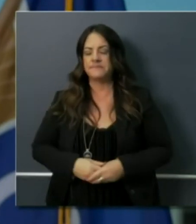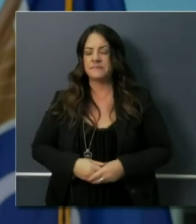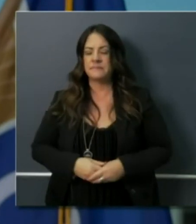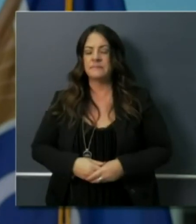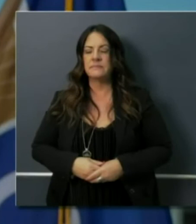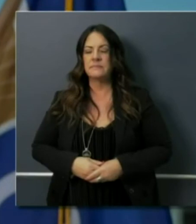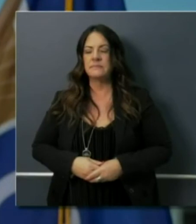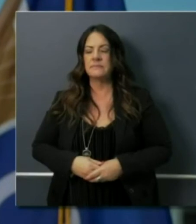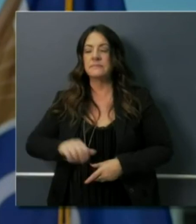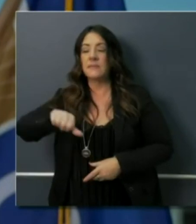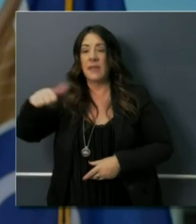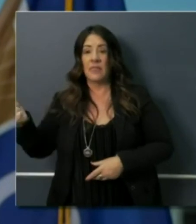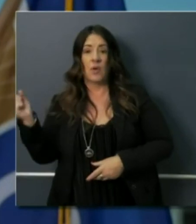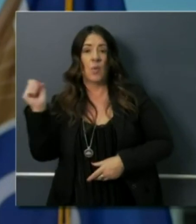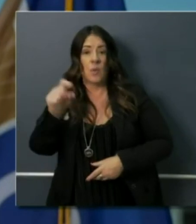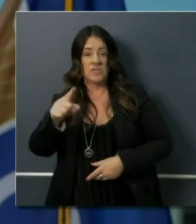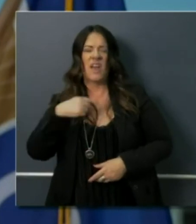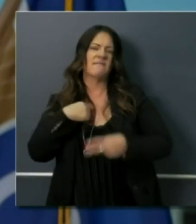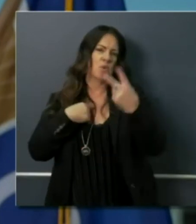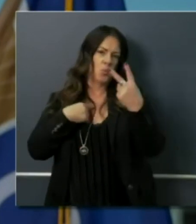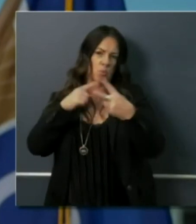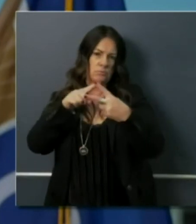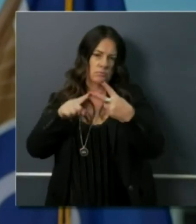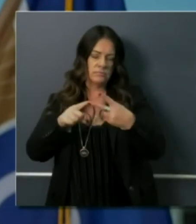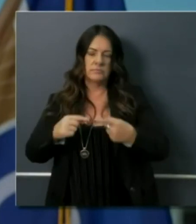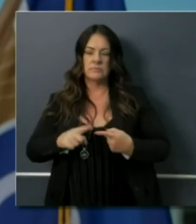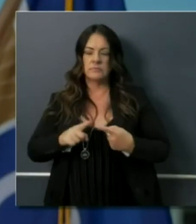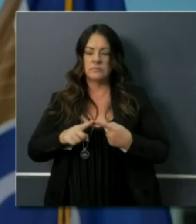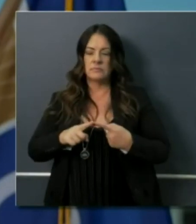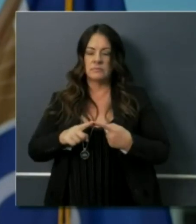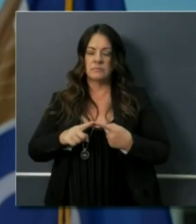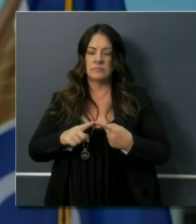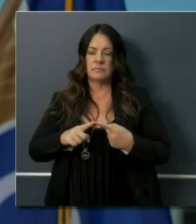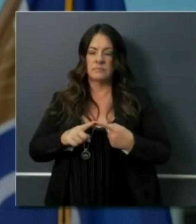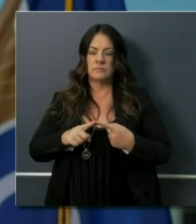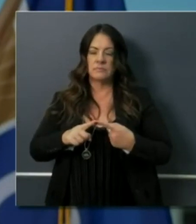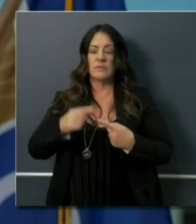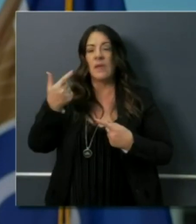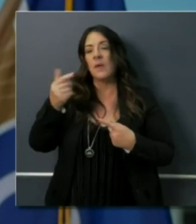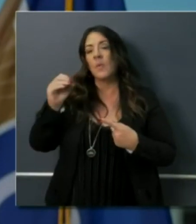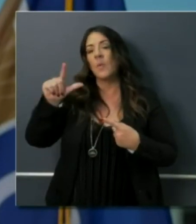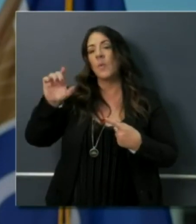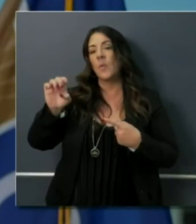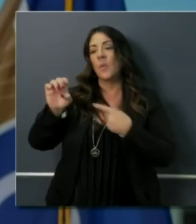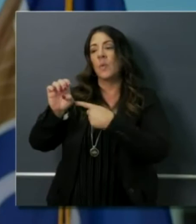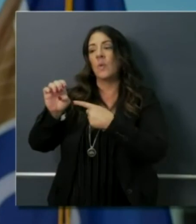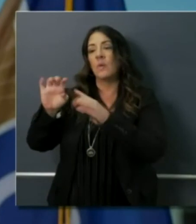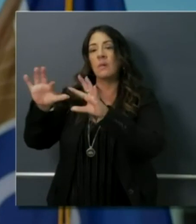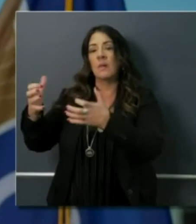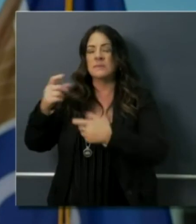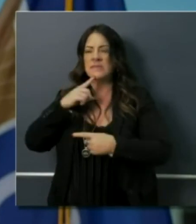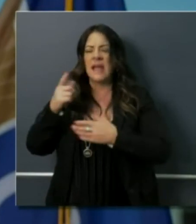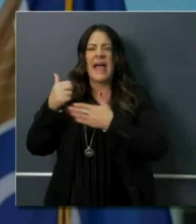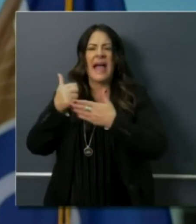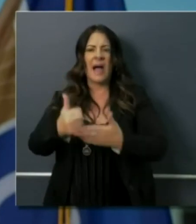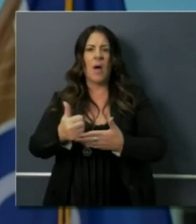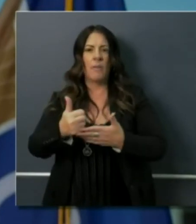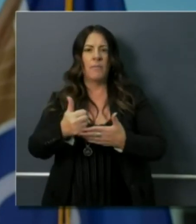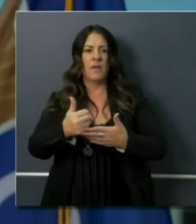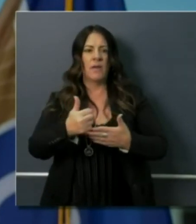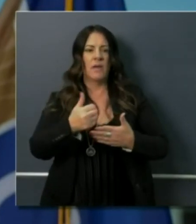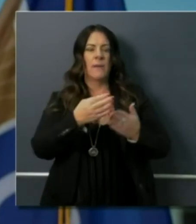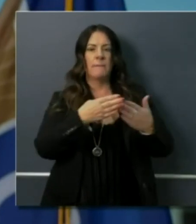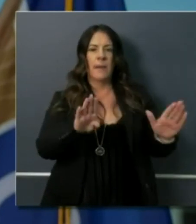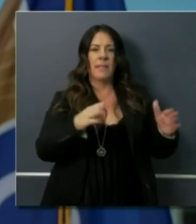Hi, Governor. 2 questions for you. So first of all, Apple and Google today have announced a joint effort to help public health officials contain